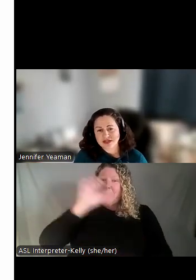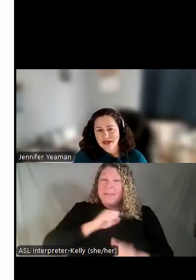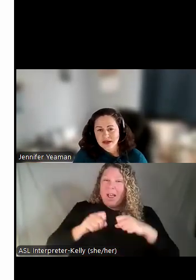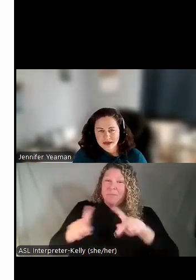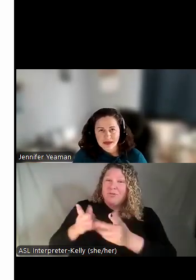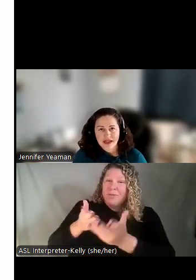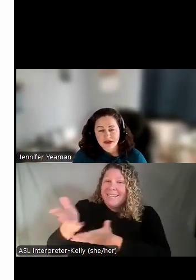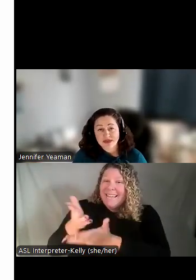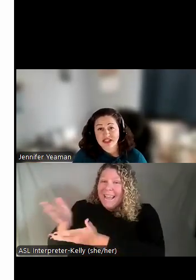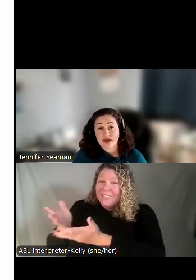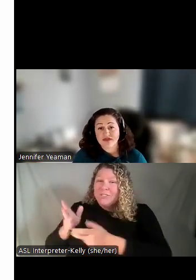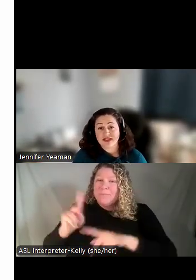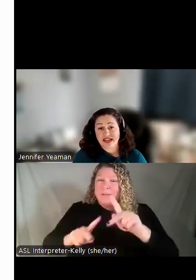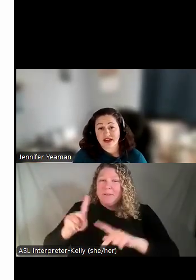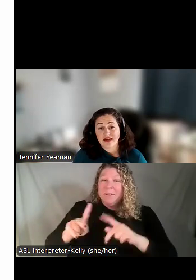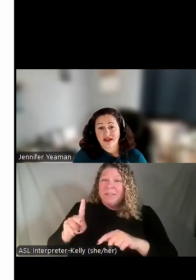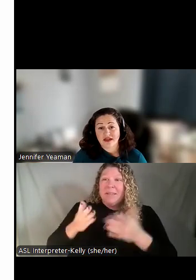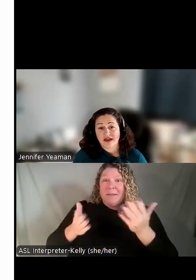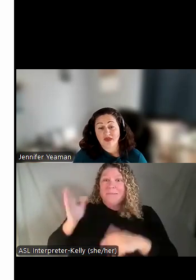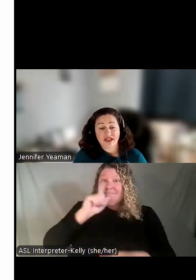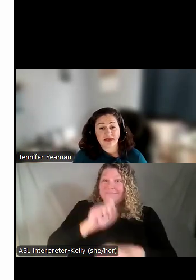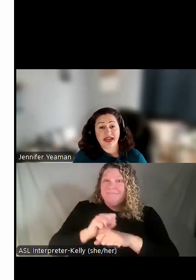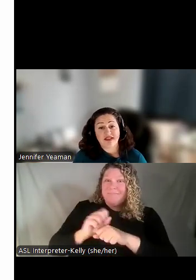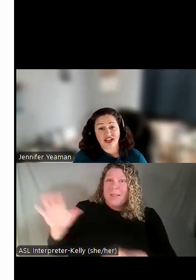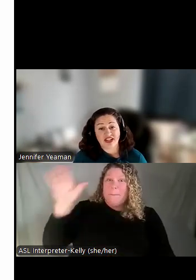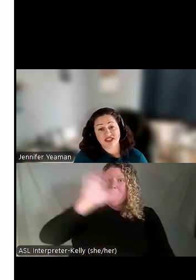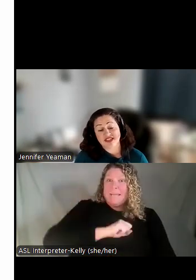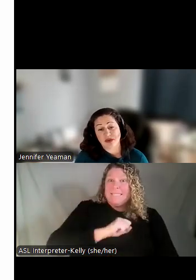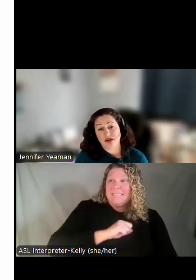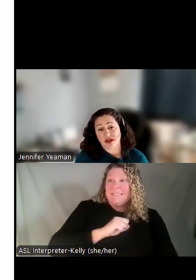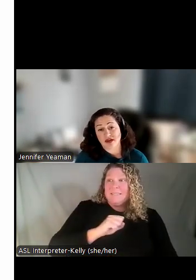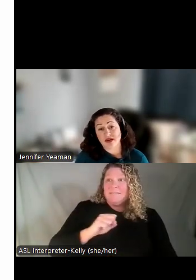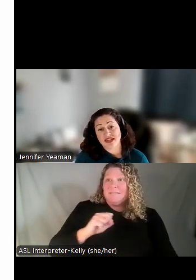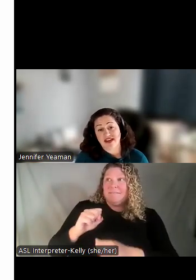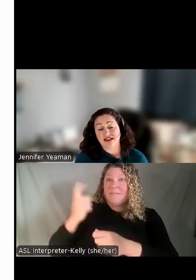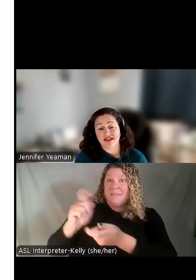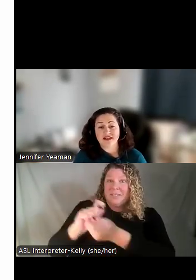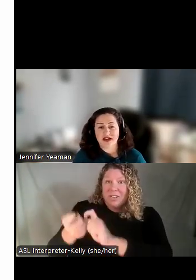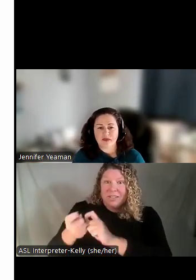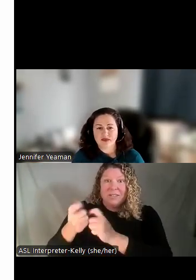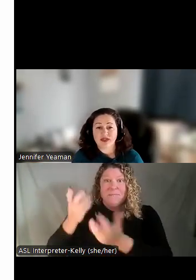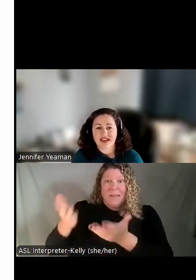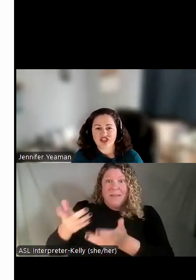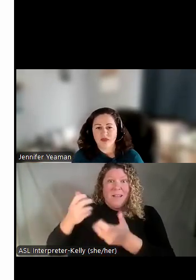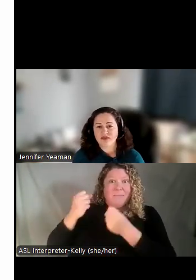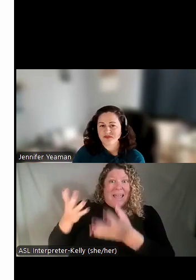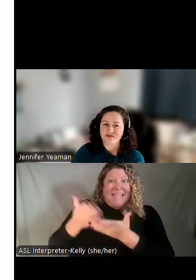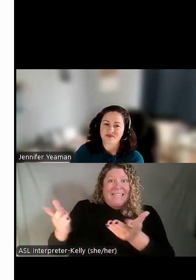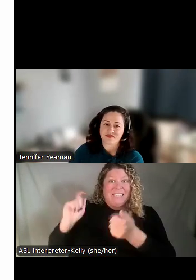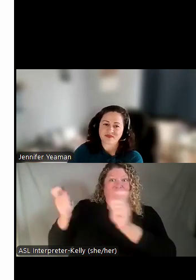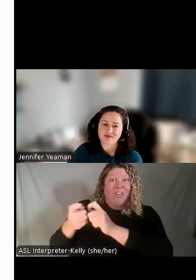engage others, but maybe they were missing relevant data and how things may have changed since they were on a mechanic doing that